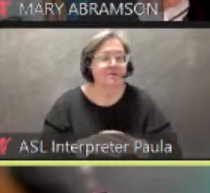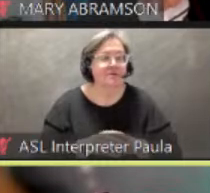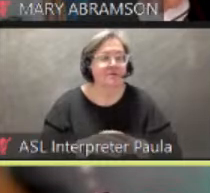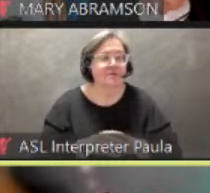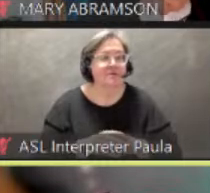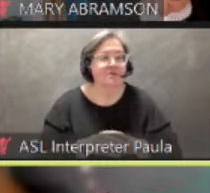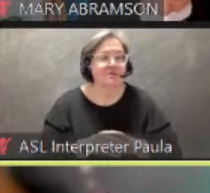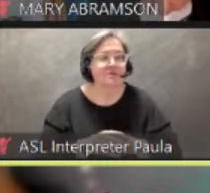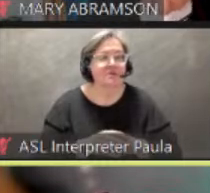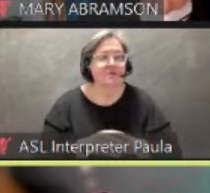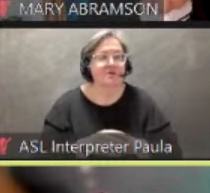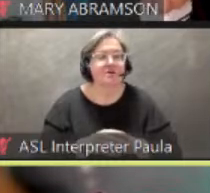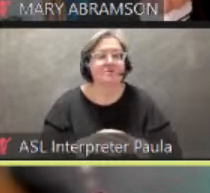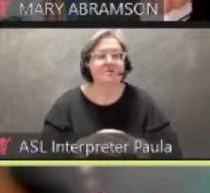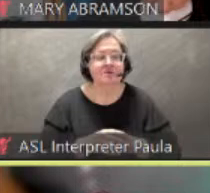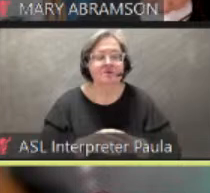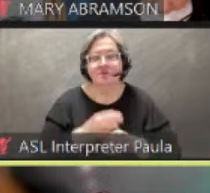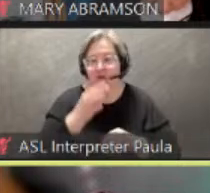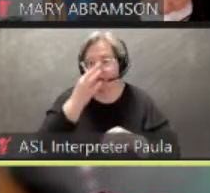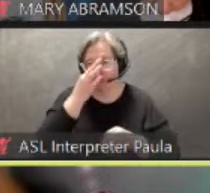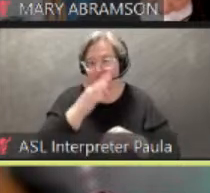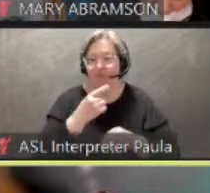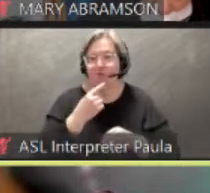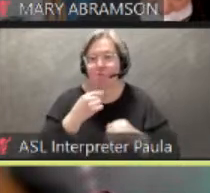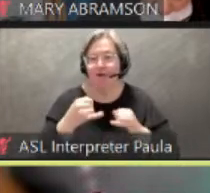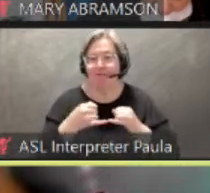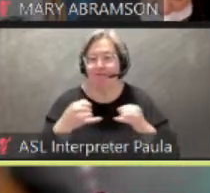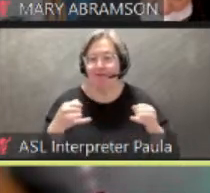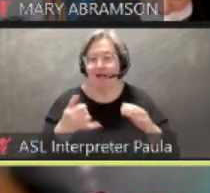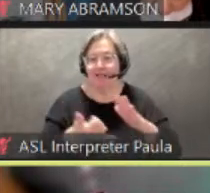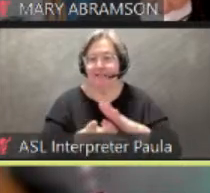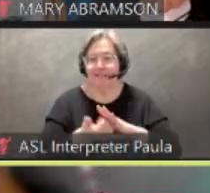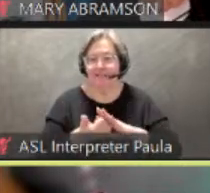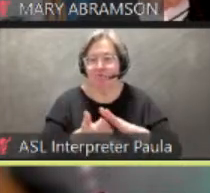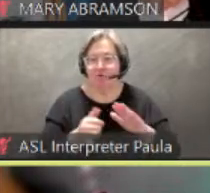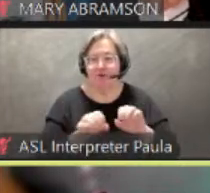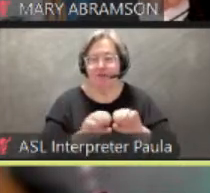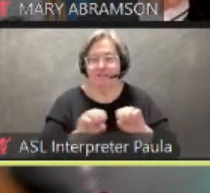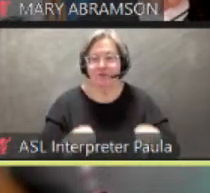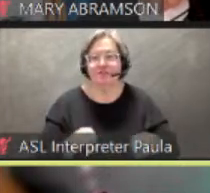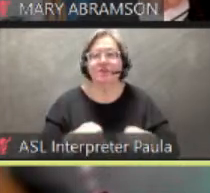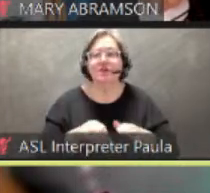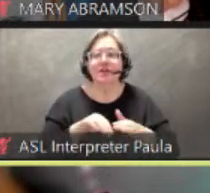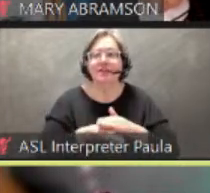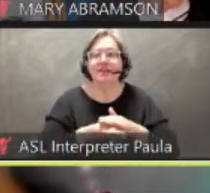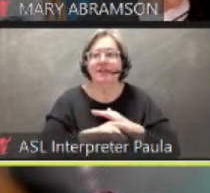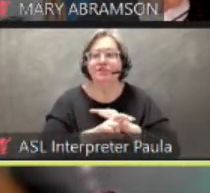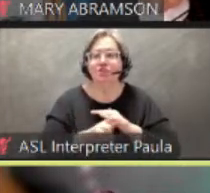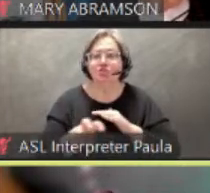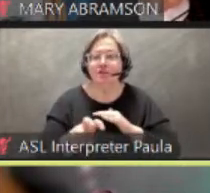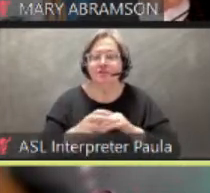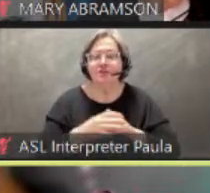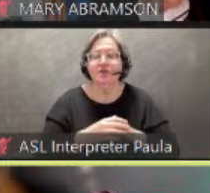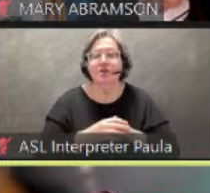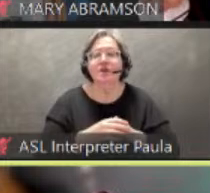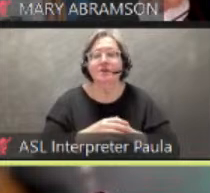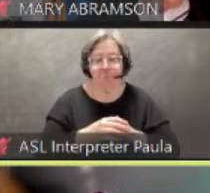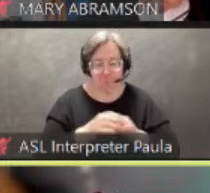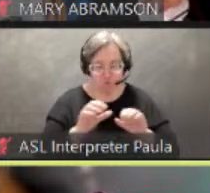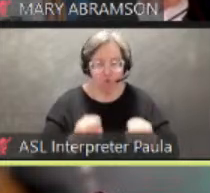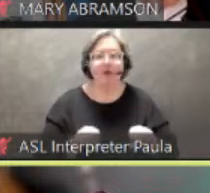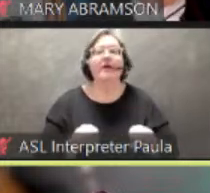There is a nearby Red Line subway station. The accessible transfer between these stations would be